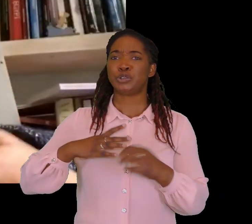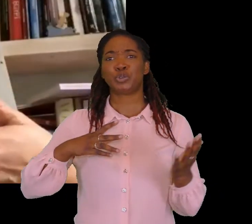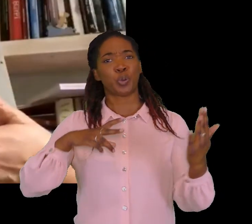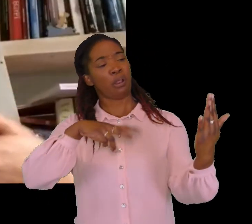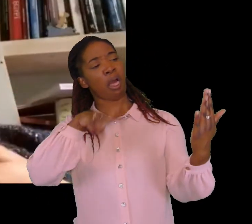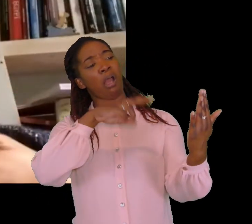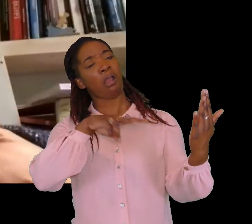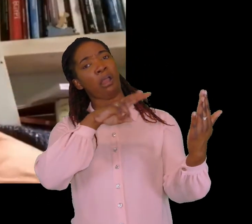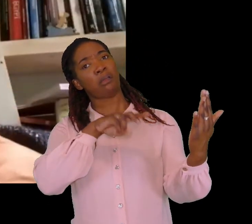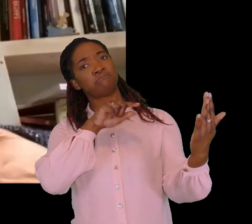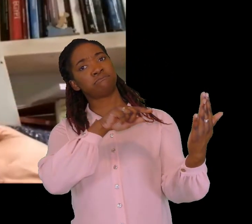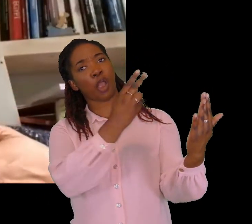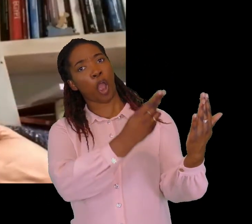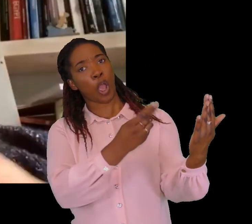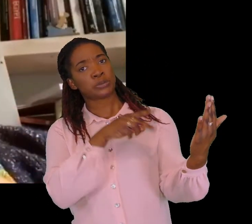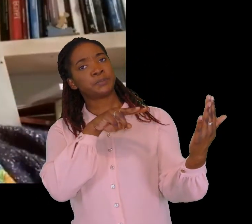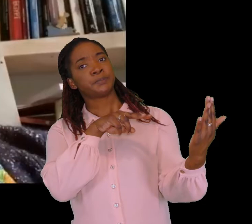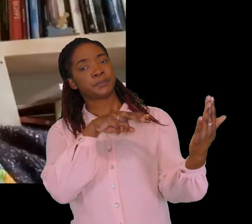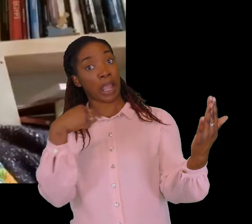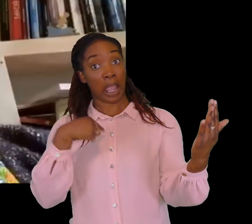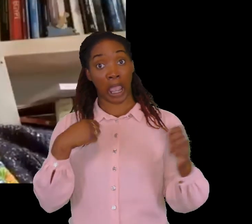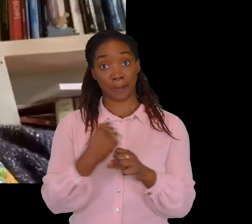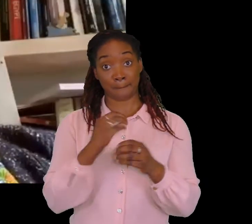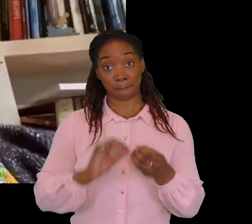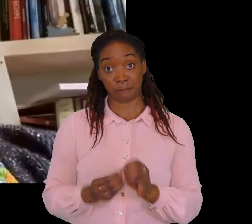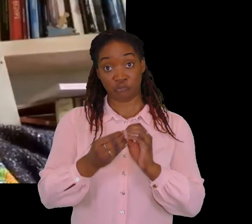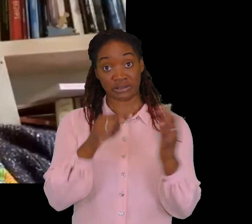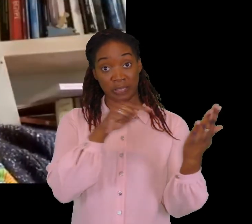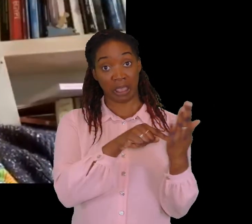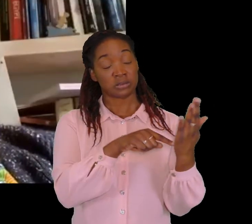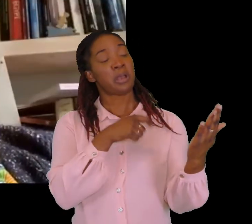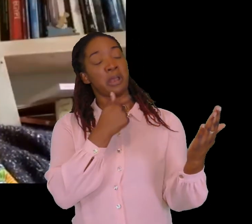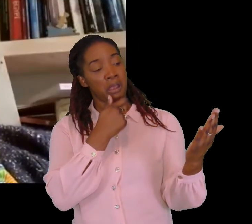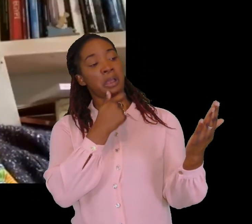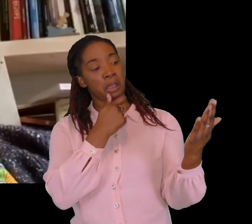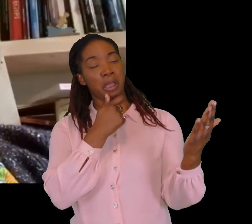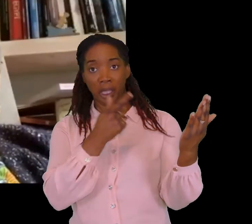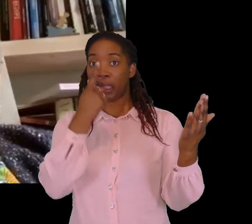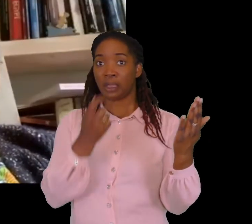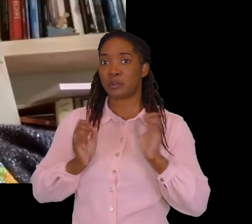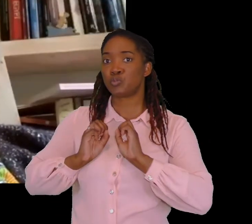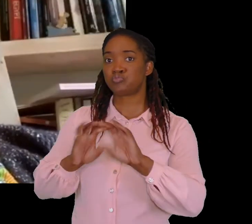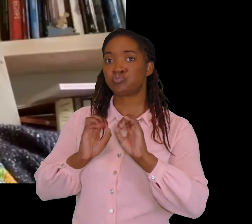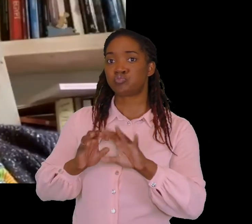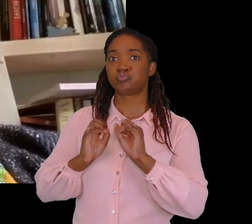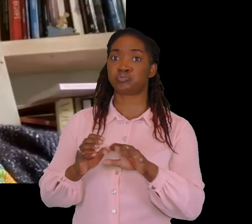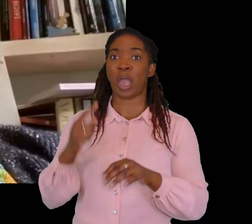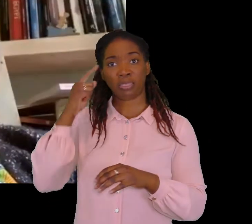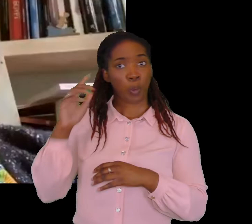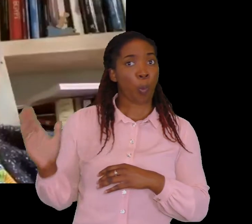where you're showing and look at what you're doing. And I think all of us have shared our